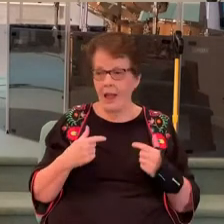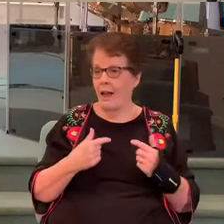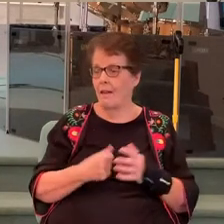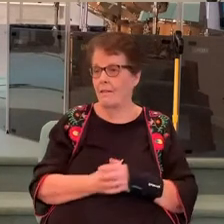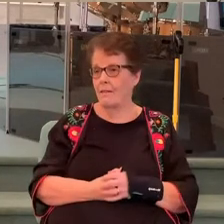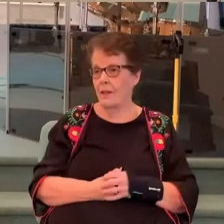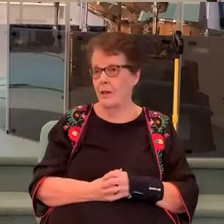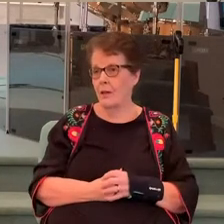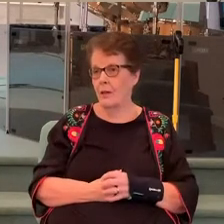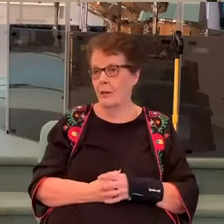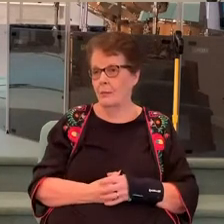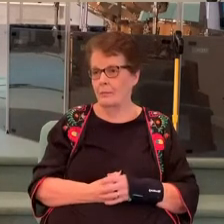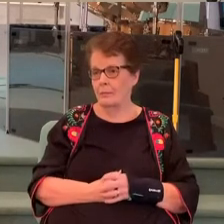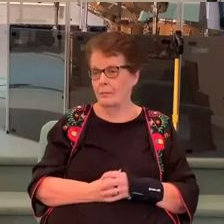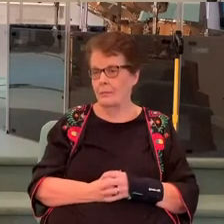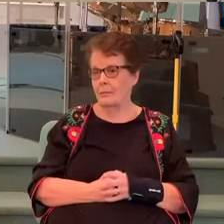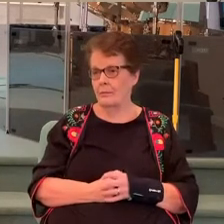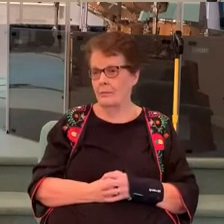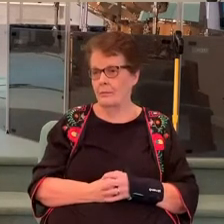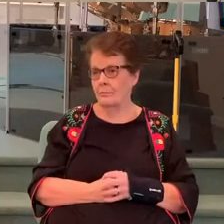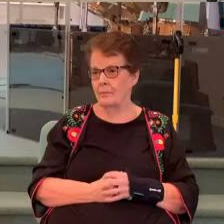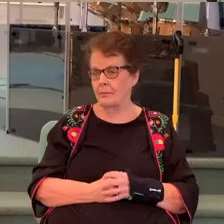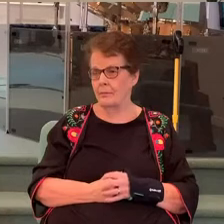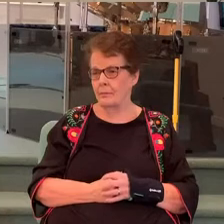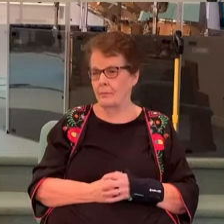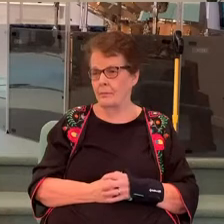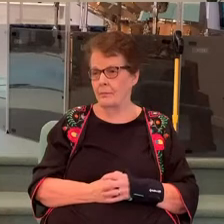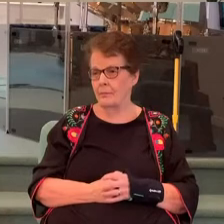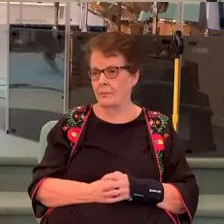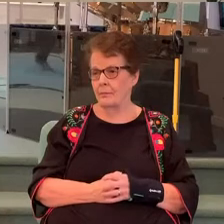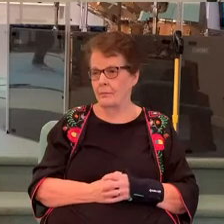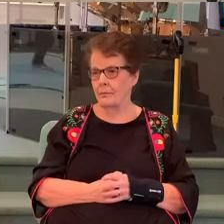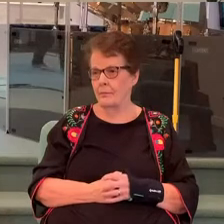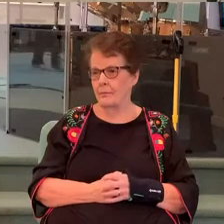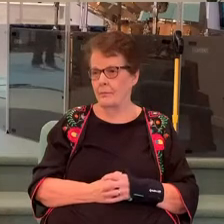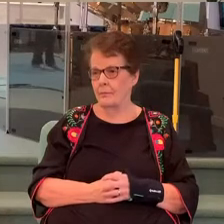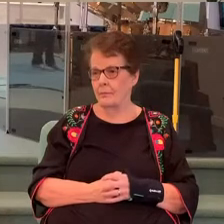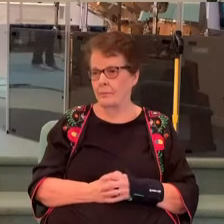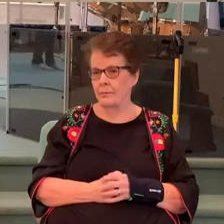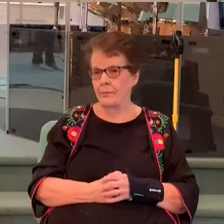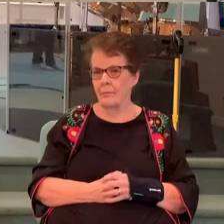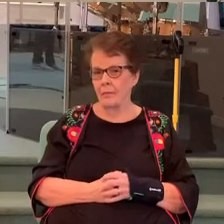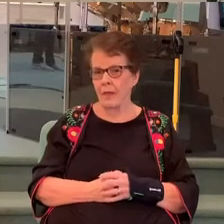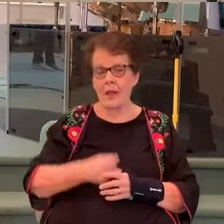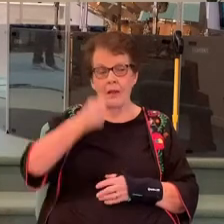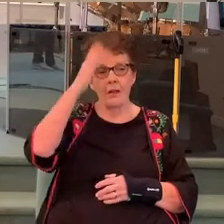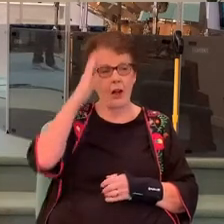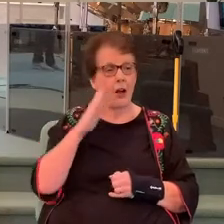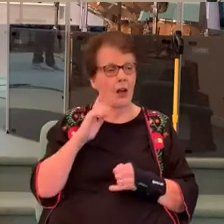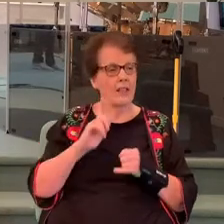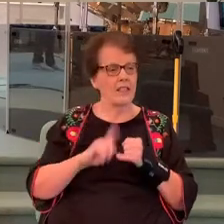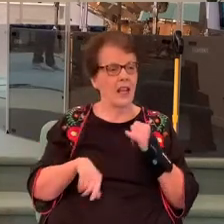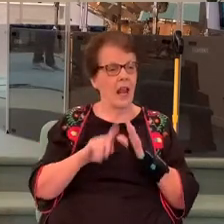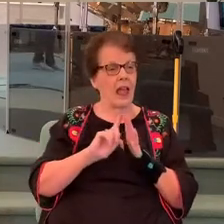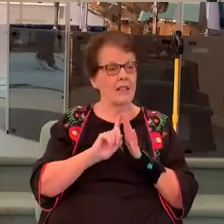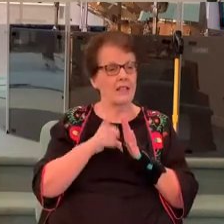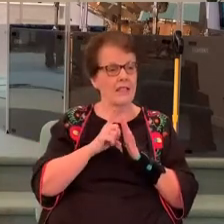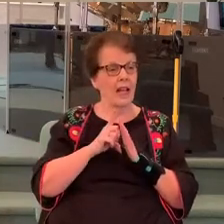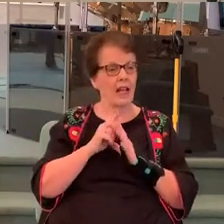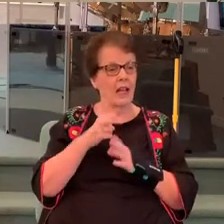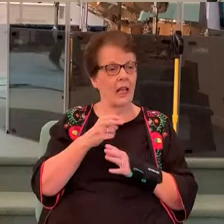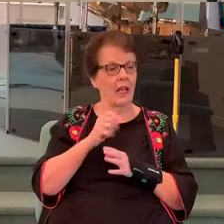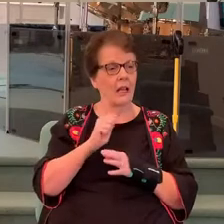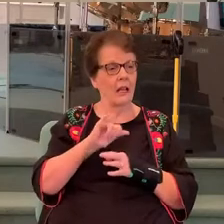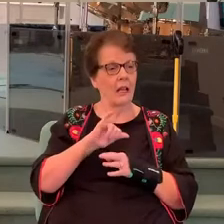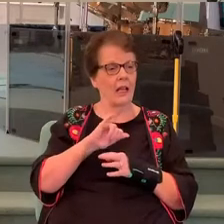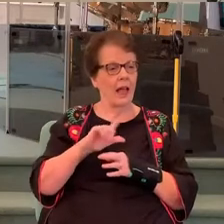that. Because God is the last second Hail Mary. God's who I go to